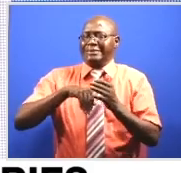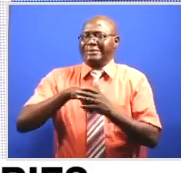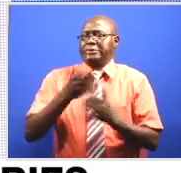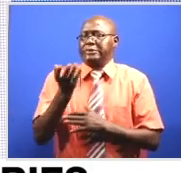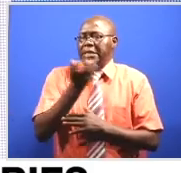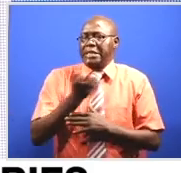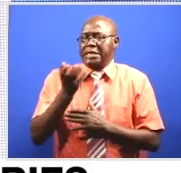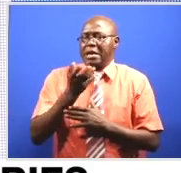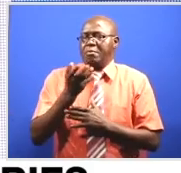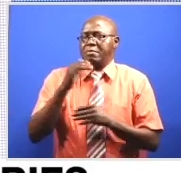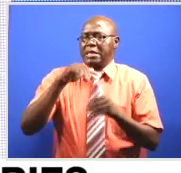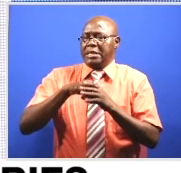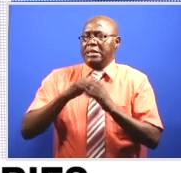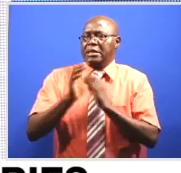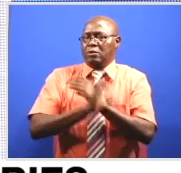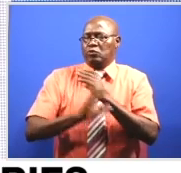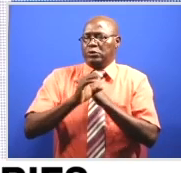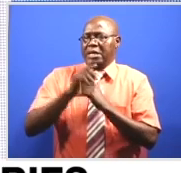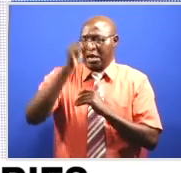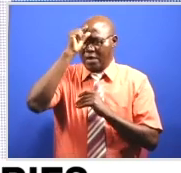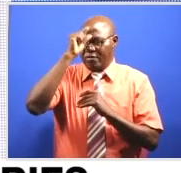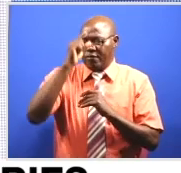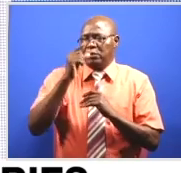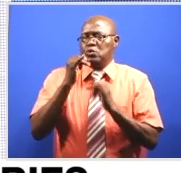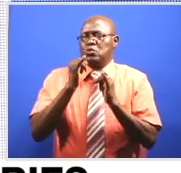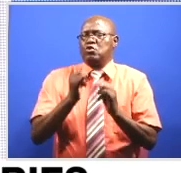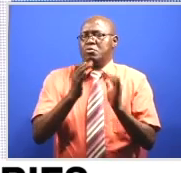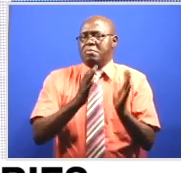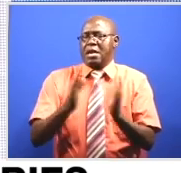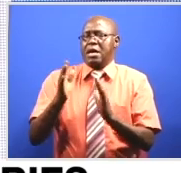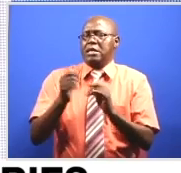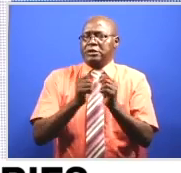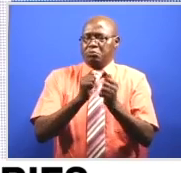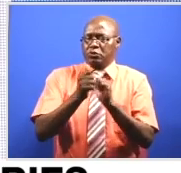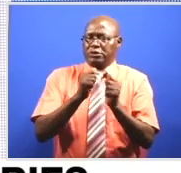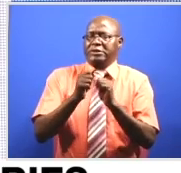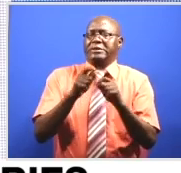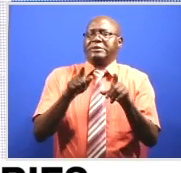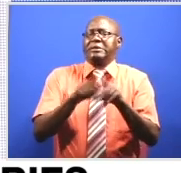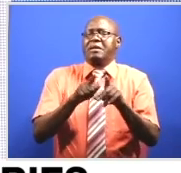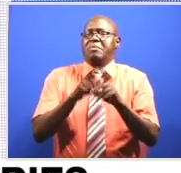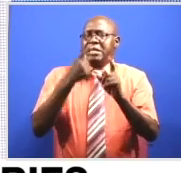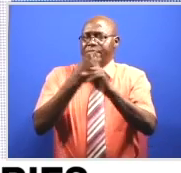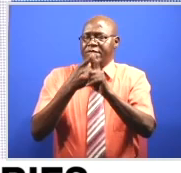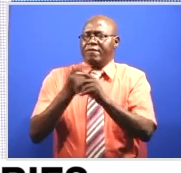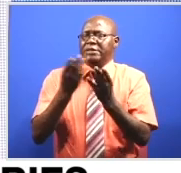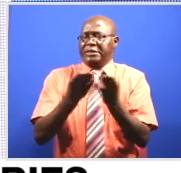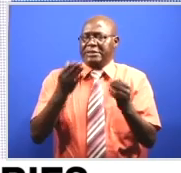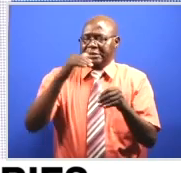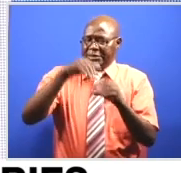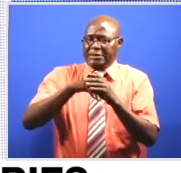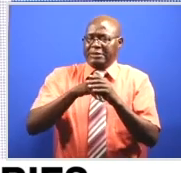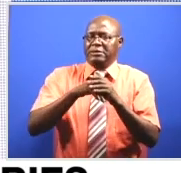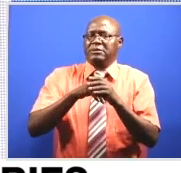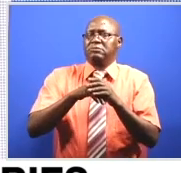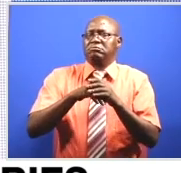government moves to put in place a new master plan order for sporting and artistic facilities in the country. According to